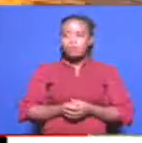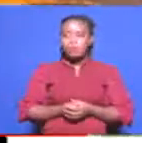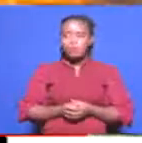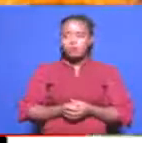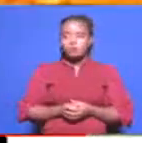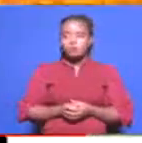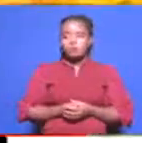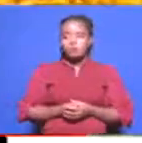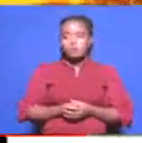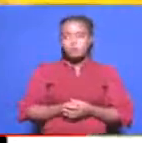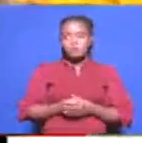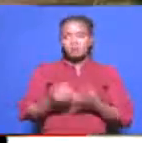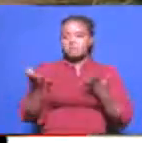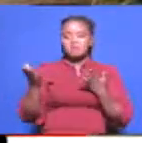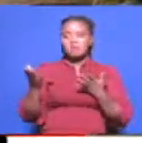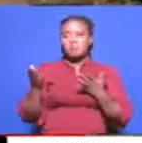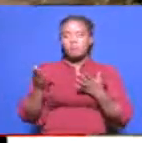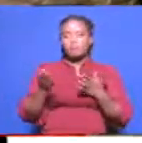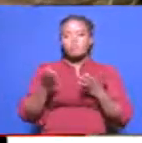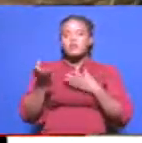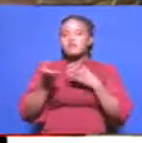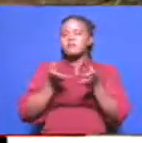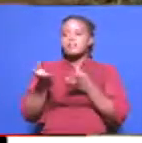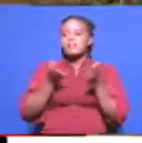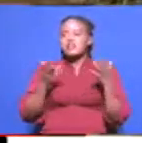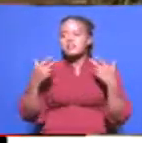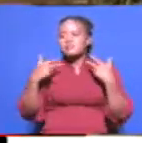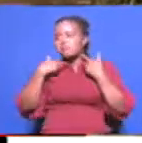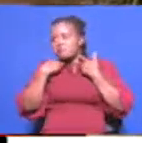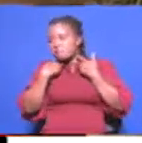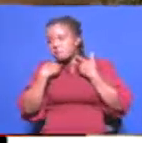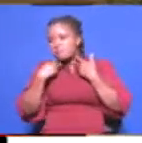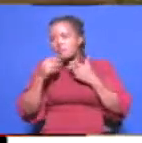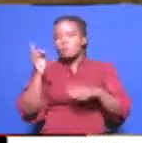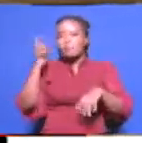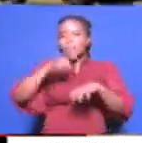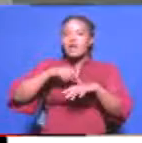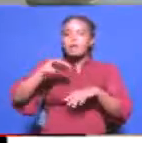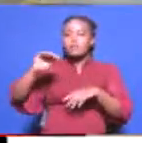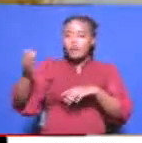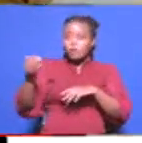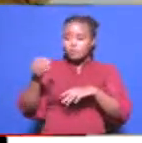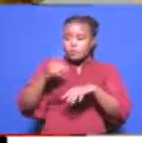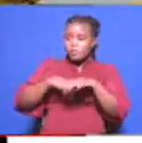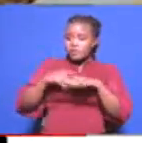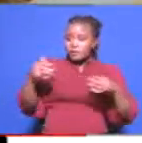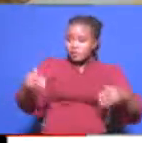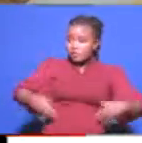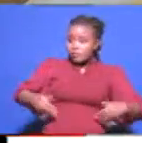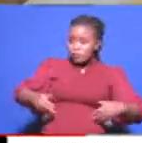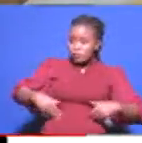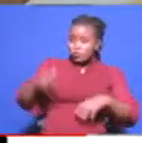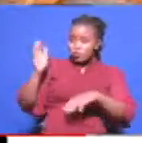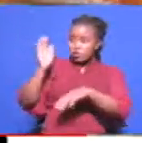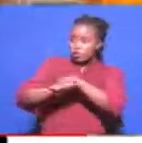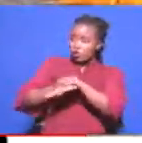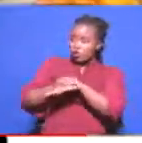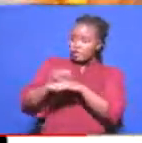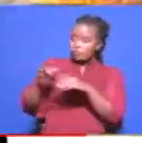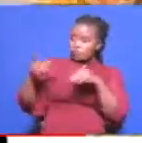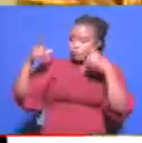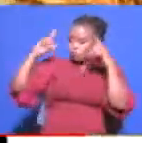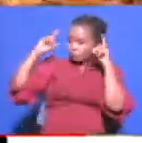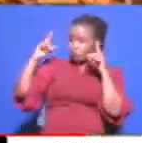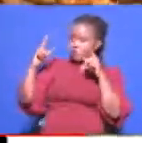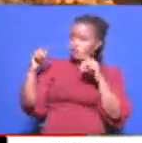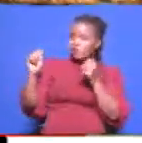Normalcy was interrupted at Embu town when rowdy youths impounded a vehicle transporting UDA nomination materials and